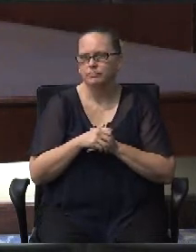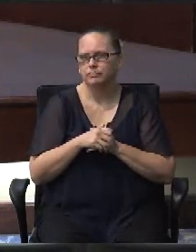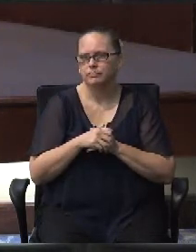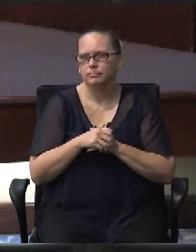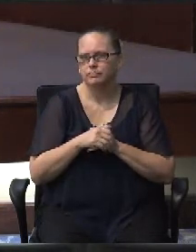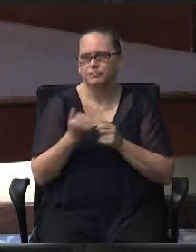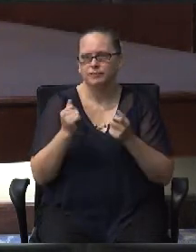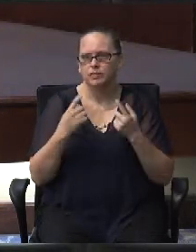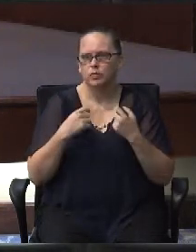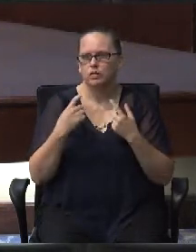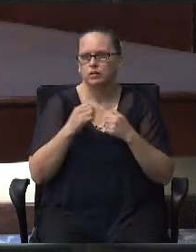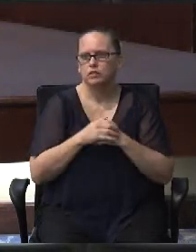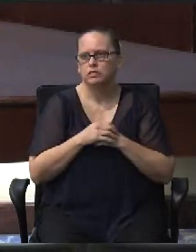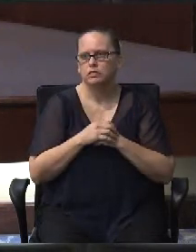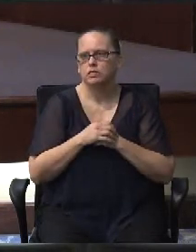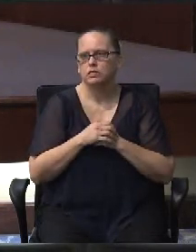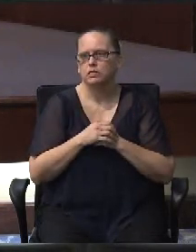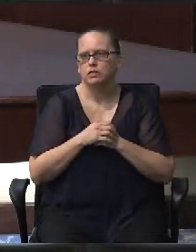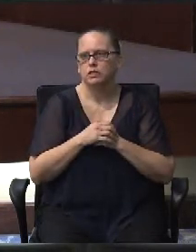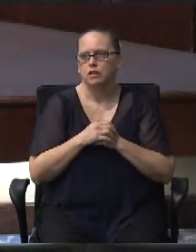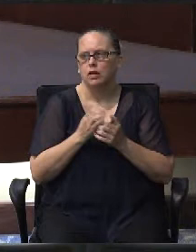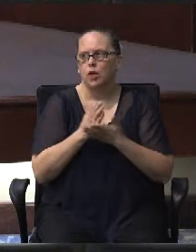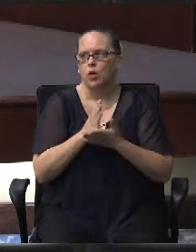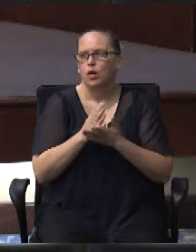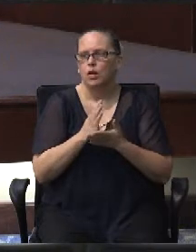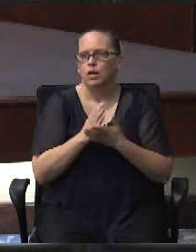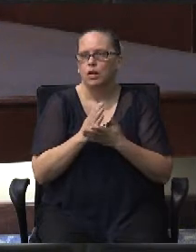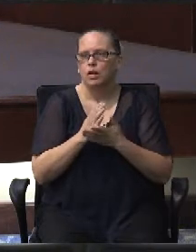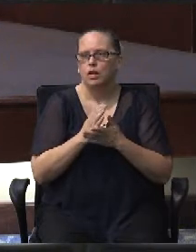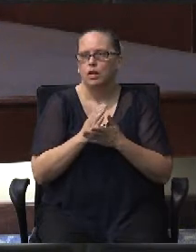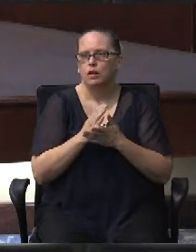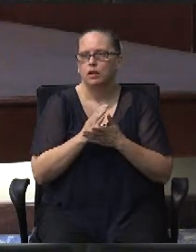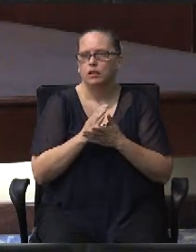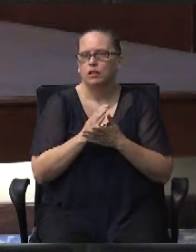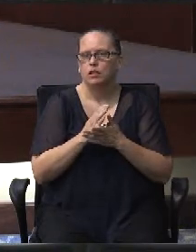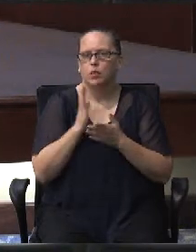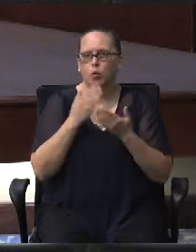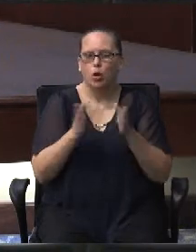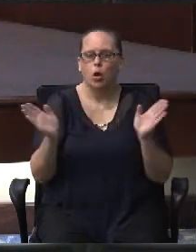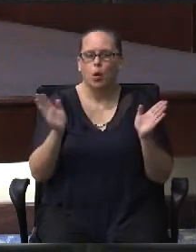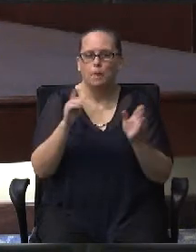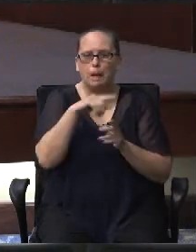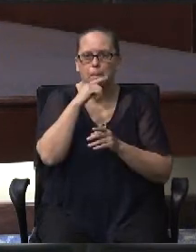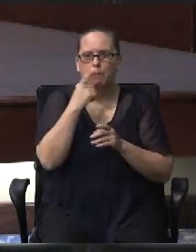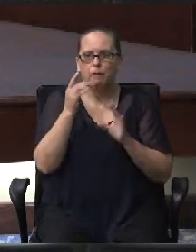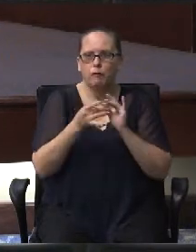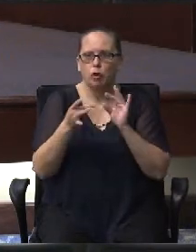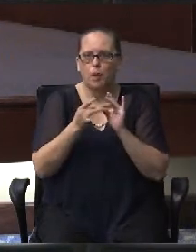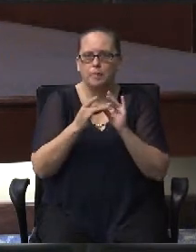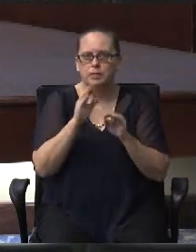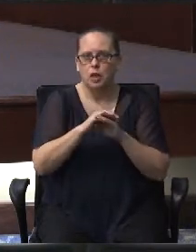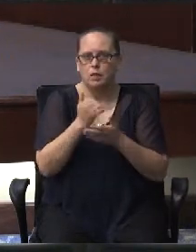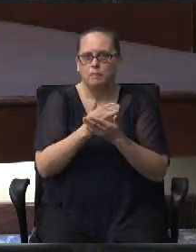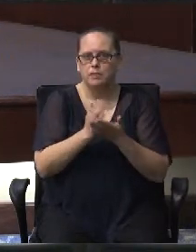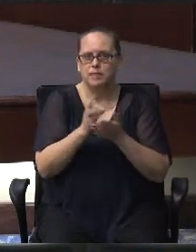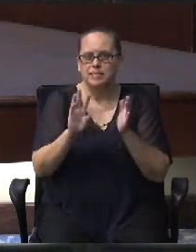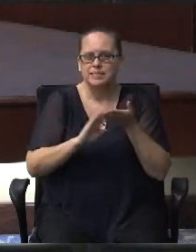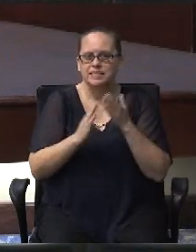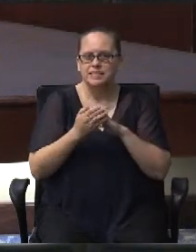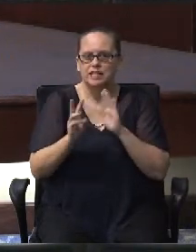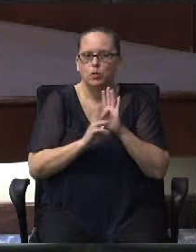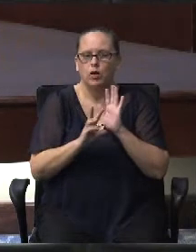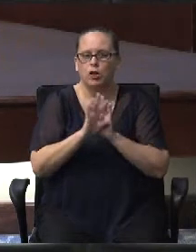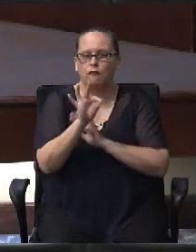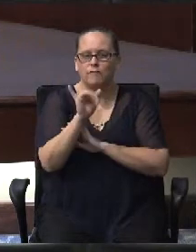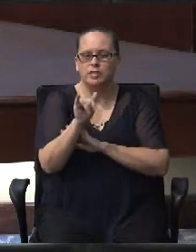Any questions? Great. All right, we will then open a public hearing for comments on the budget of the City of Waco fiscal